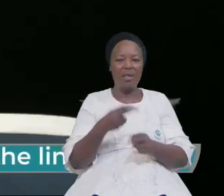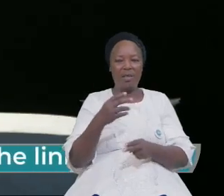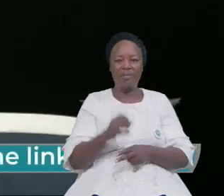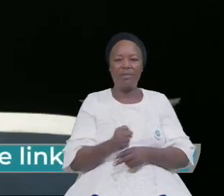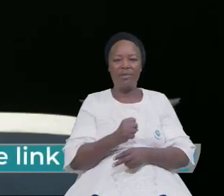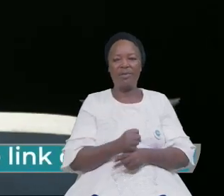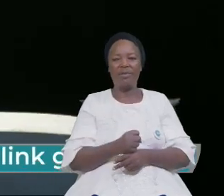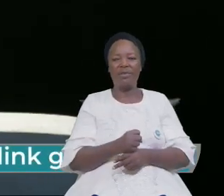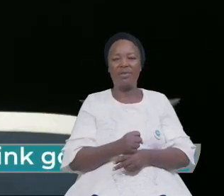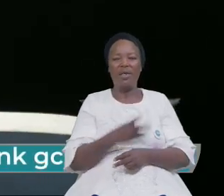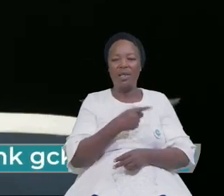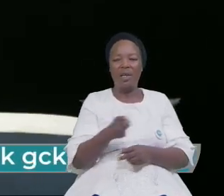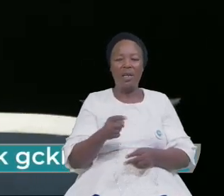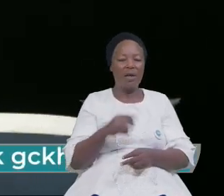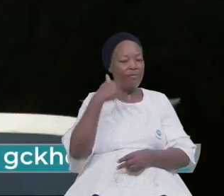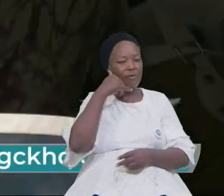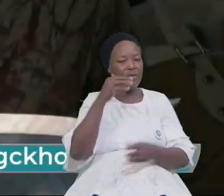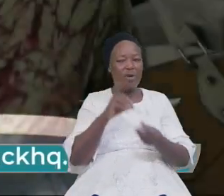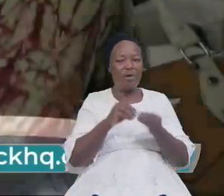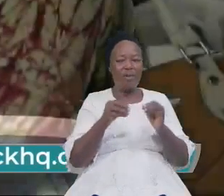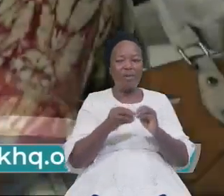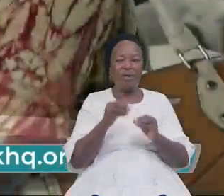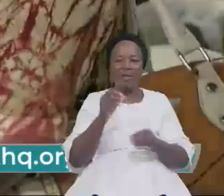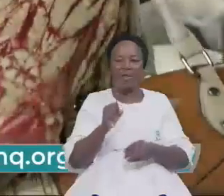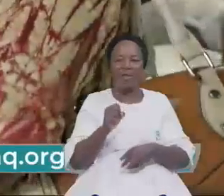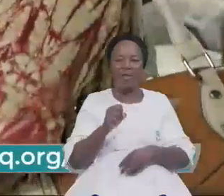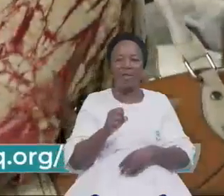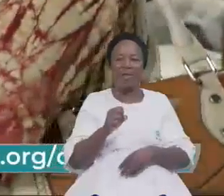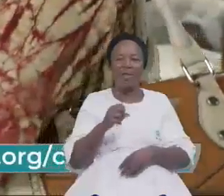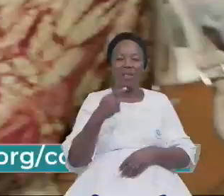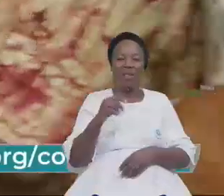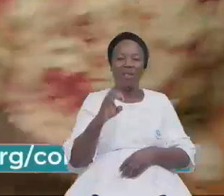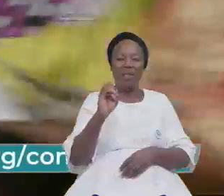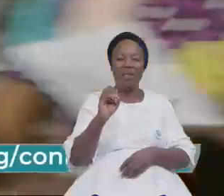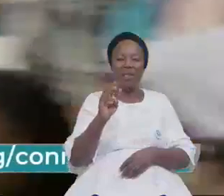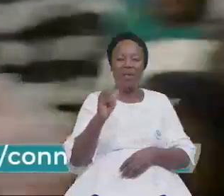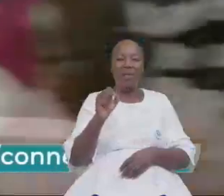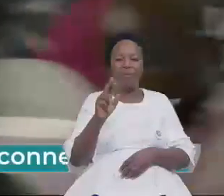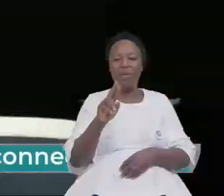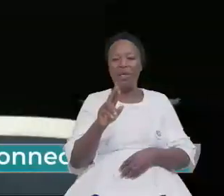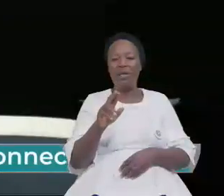their phone numbers, their email addresses,